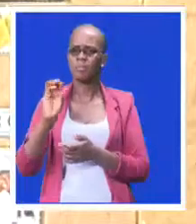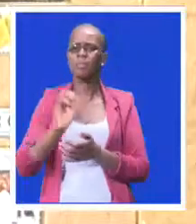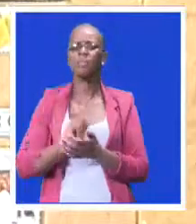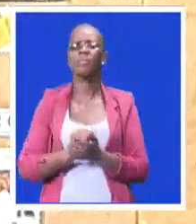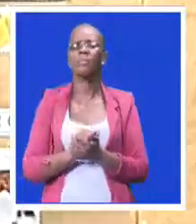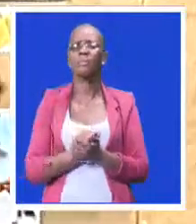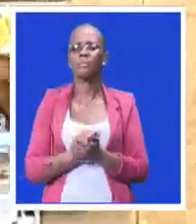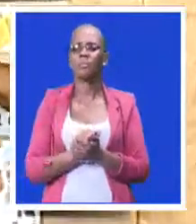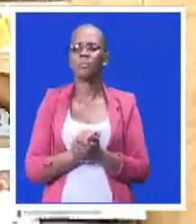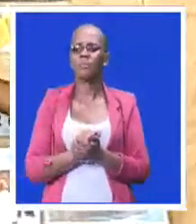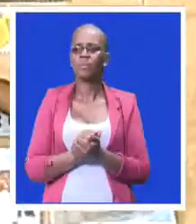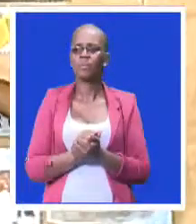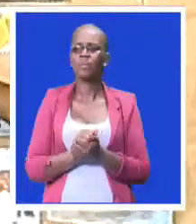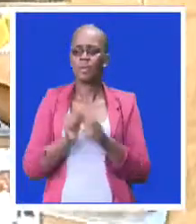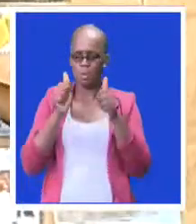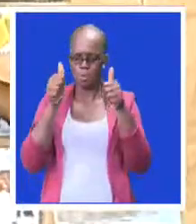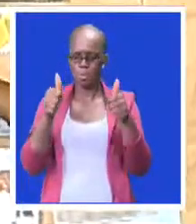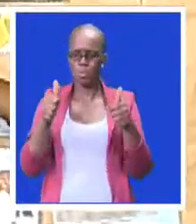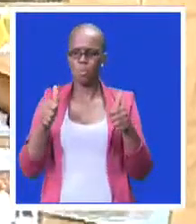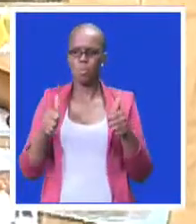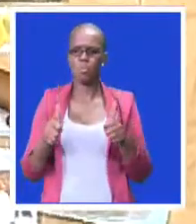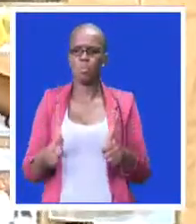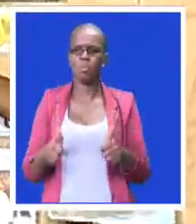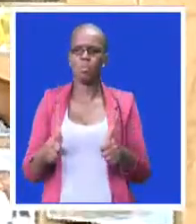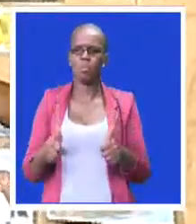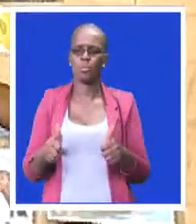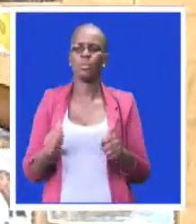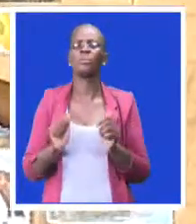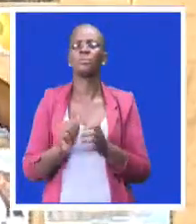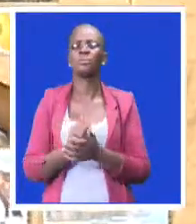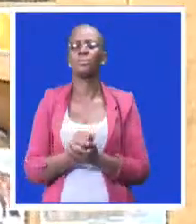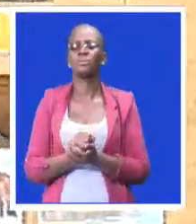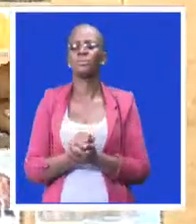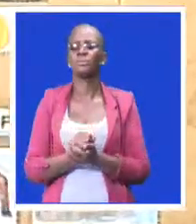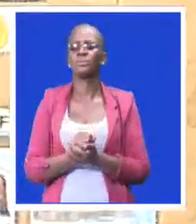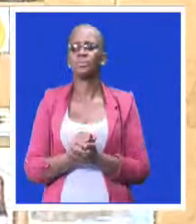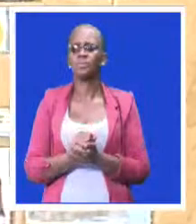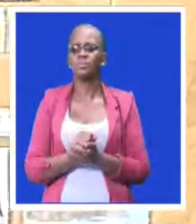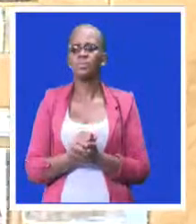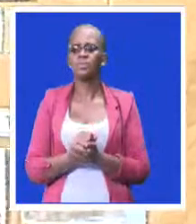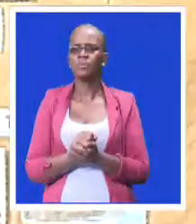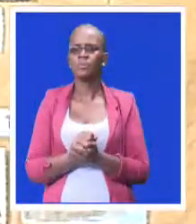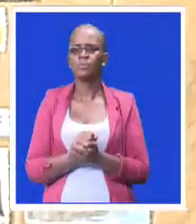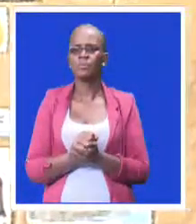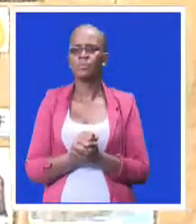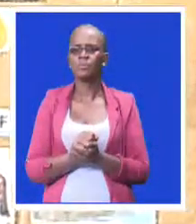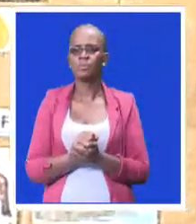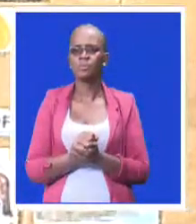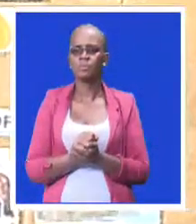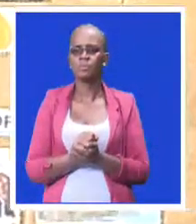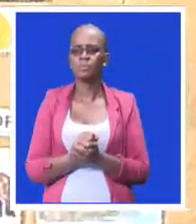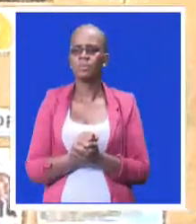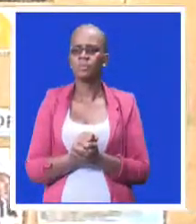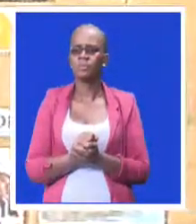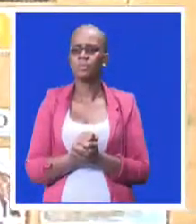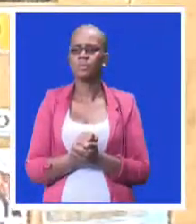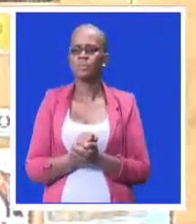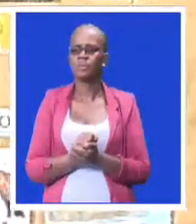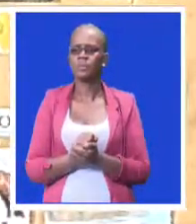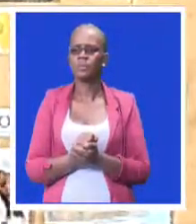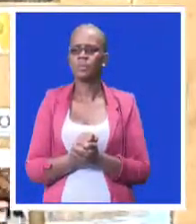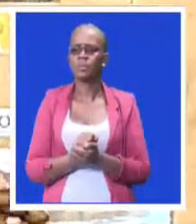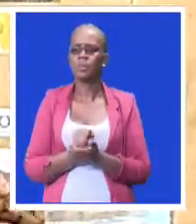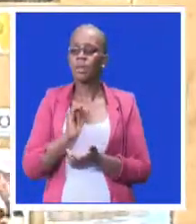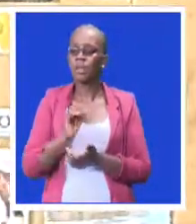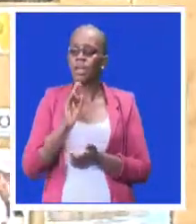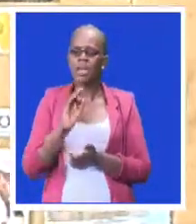hippopotamus. Right. And we're going to put it there. We say the hippopotamus, in short, we call it a hippo. Now, if you listen